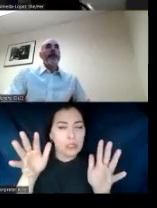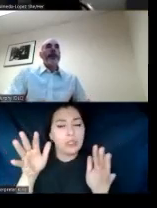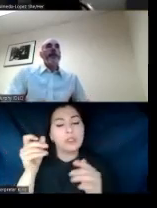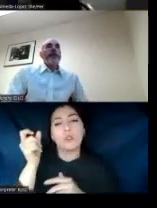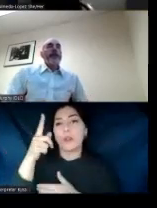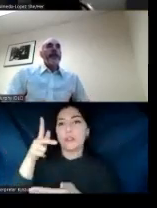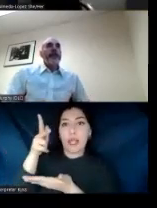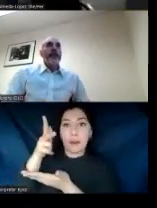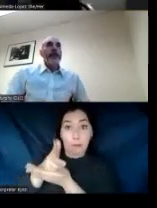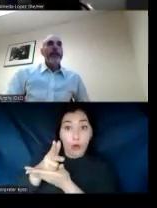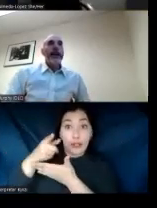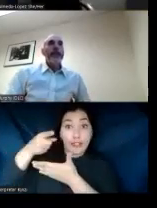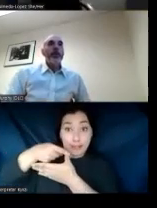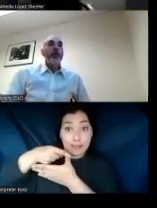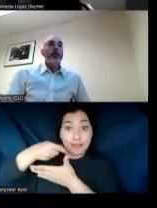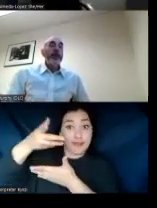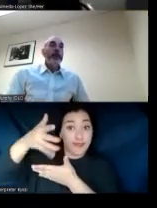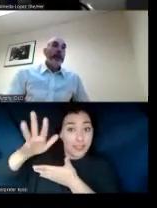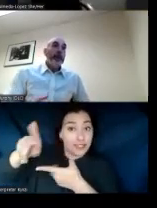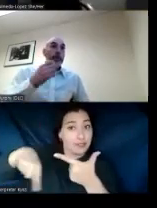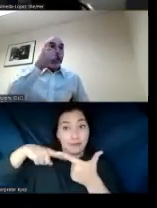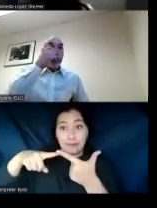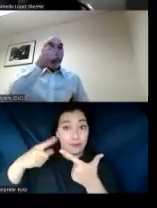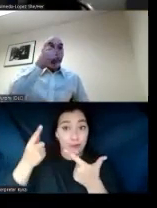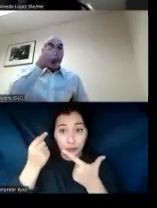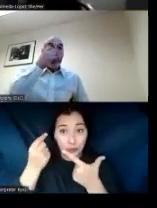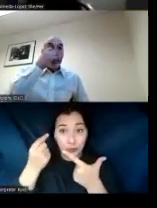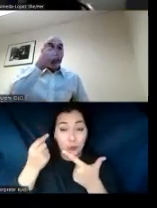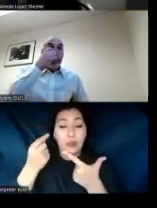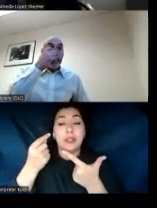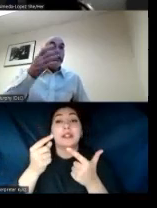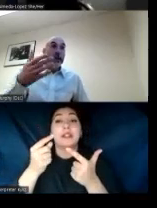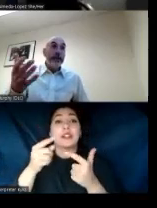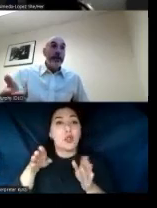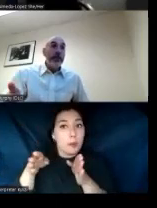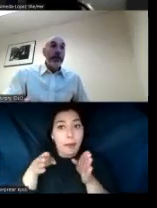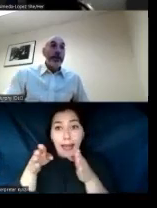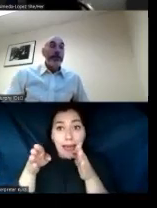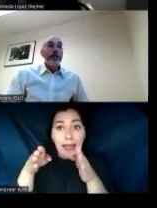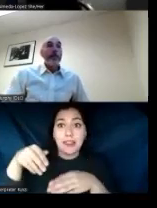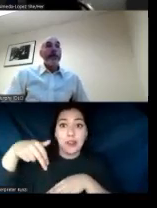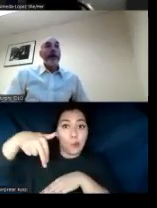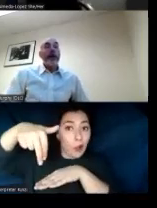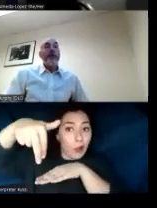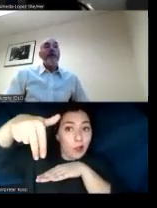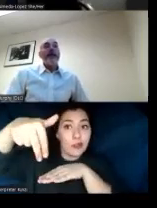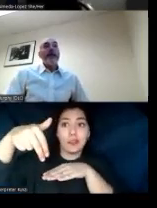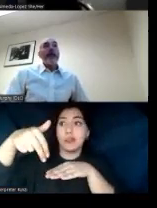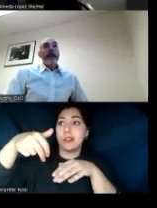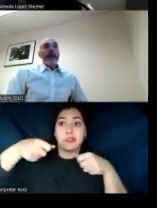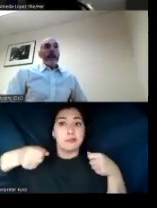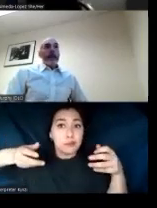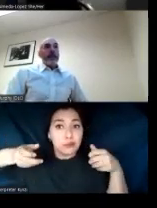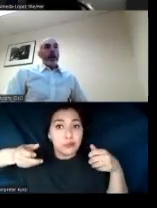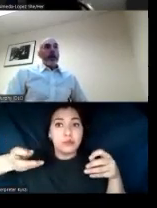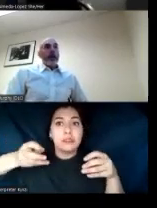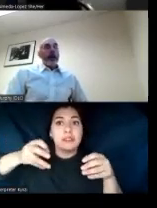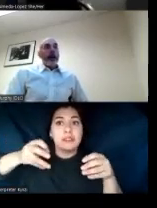next thing that you would encounter would be pathways or sidewalks into the building.